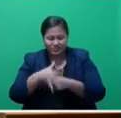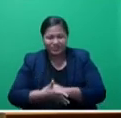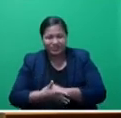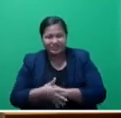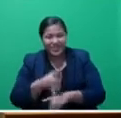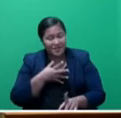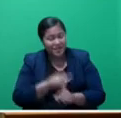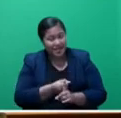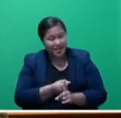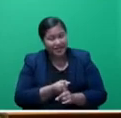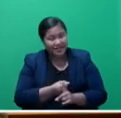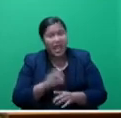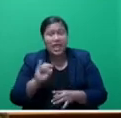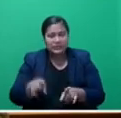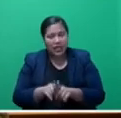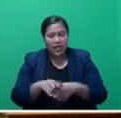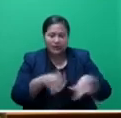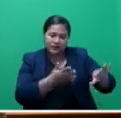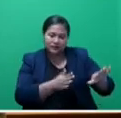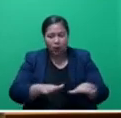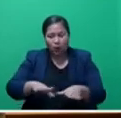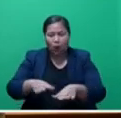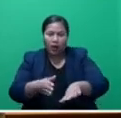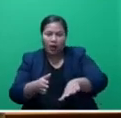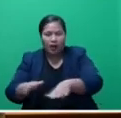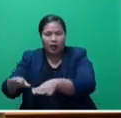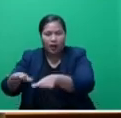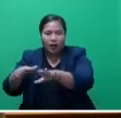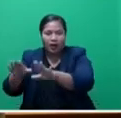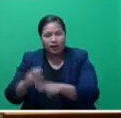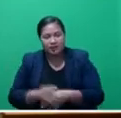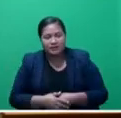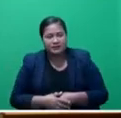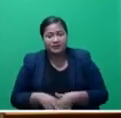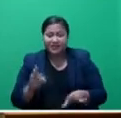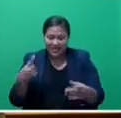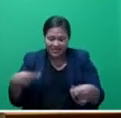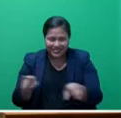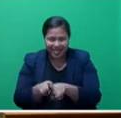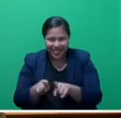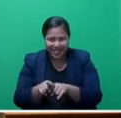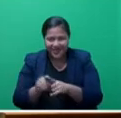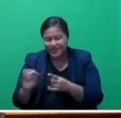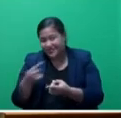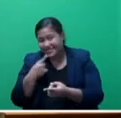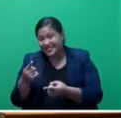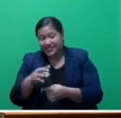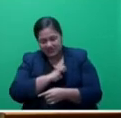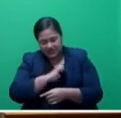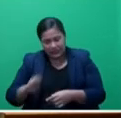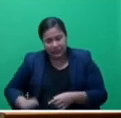lost direction and is floating like a rudderless ship. That is again contrary to the sentiment said in His Excellency's